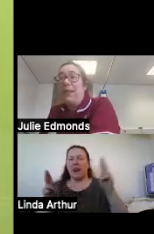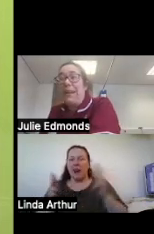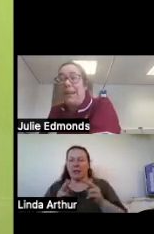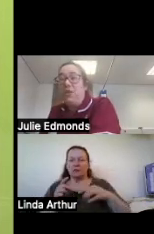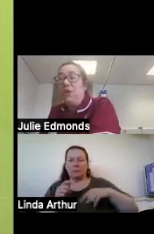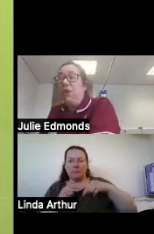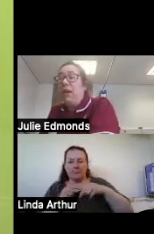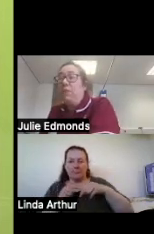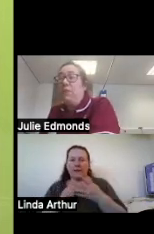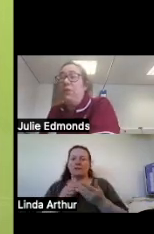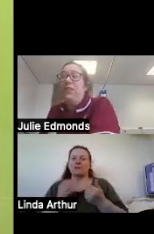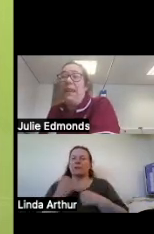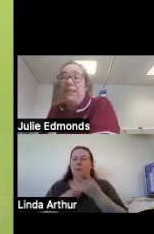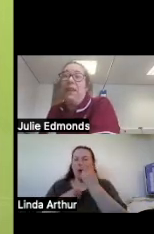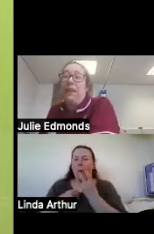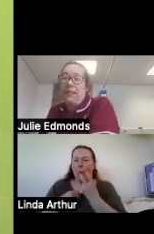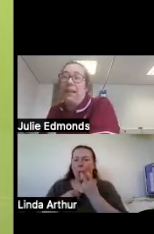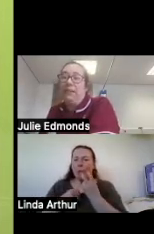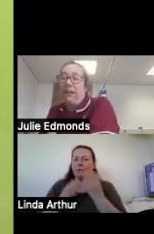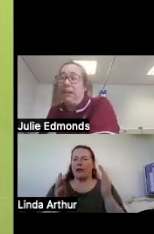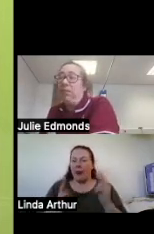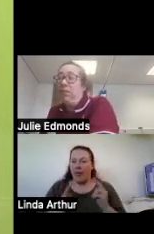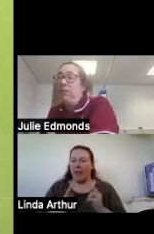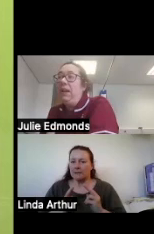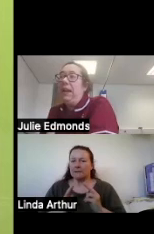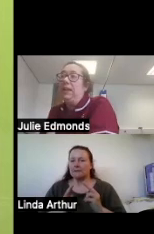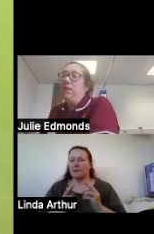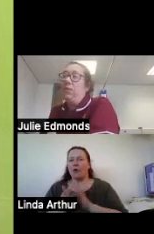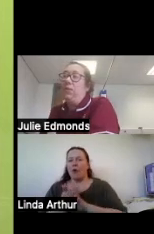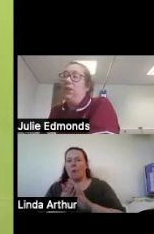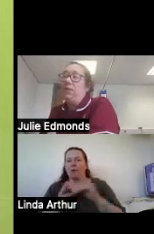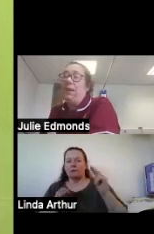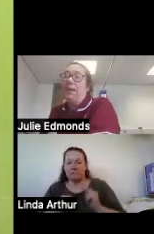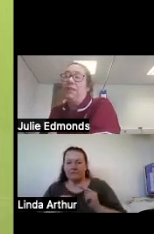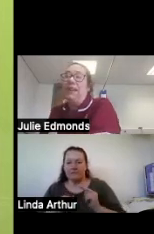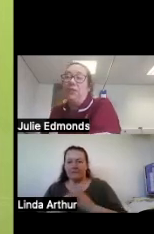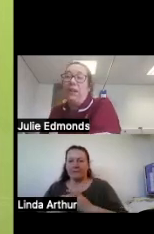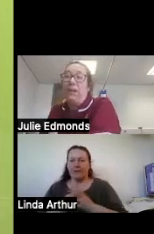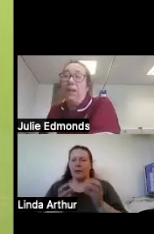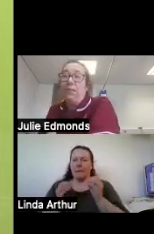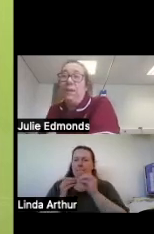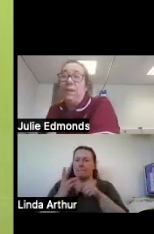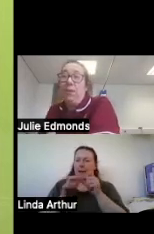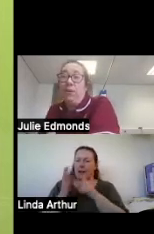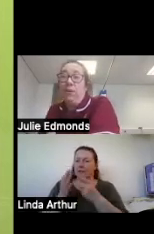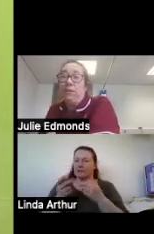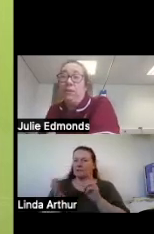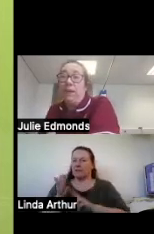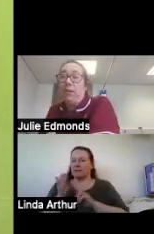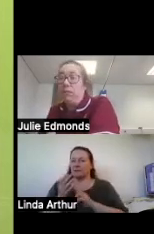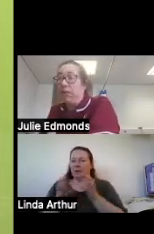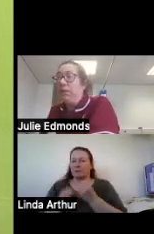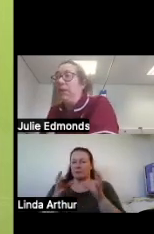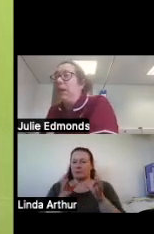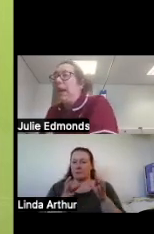as we age, we produce less of that antidiuretic hormone. And of course, our bladder naturally becomes a wee bit smaller as we